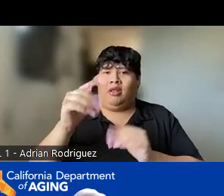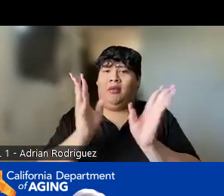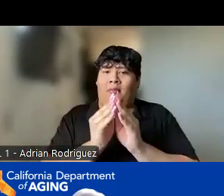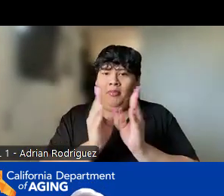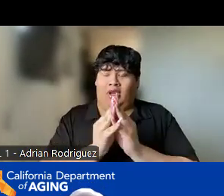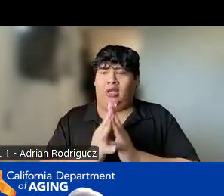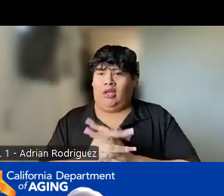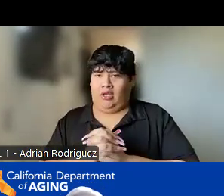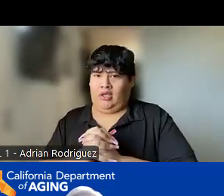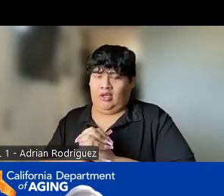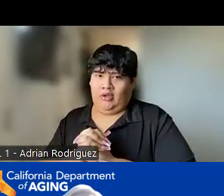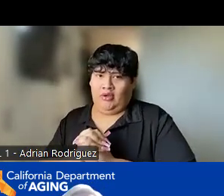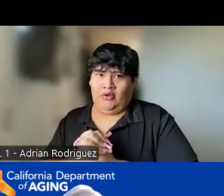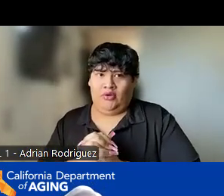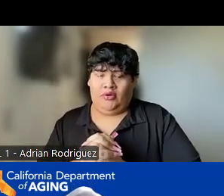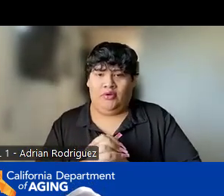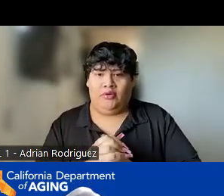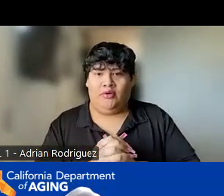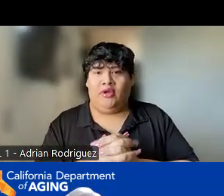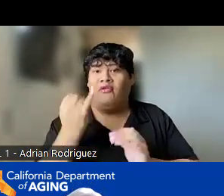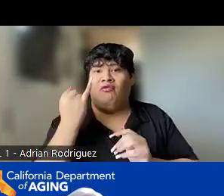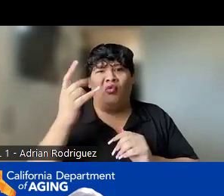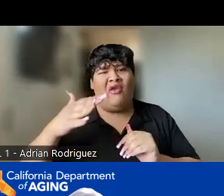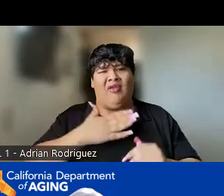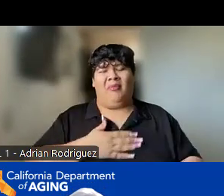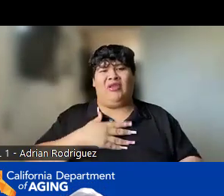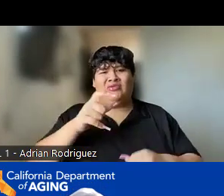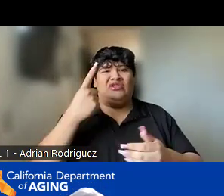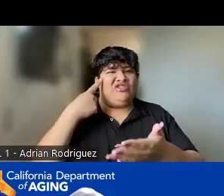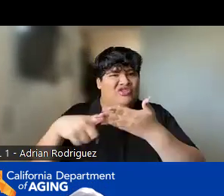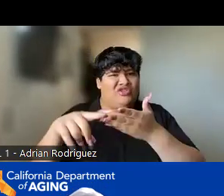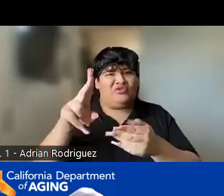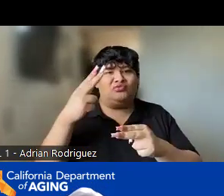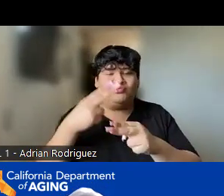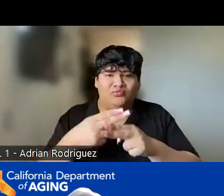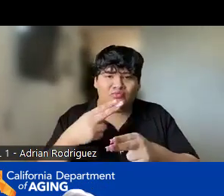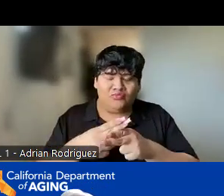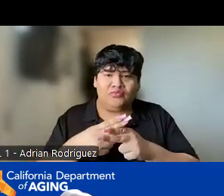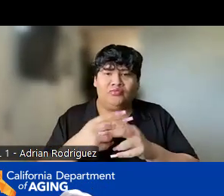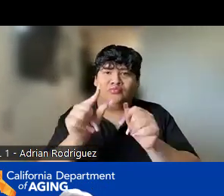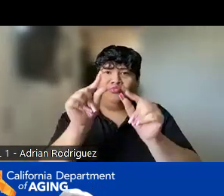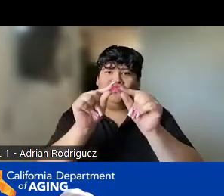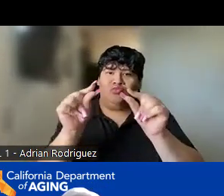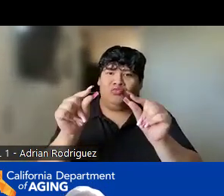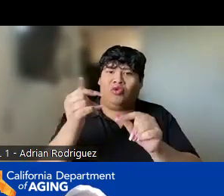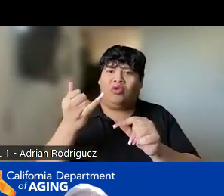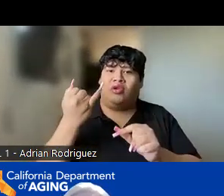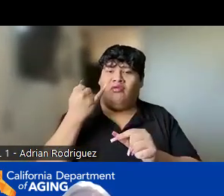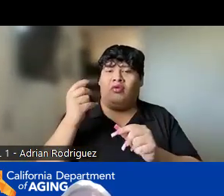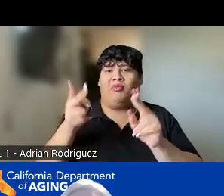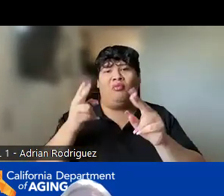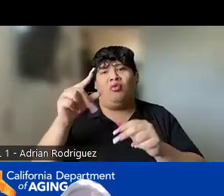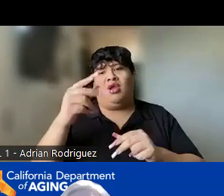haven't already, please check your name display. We have a generic IMPACT member and